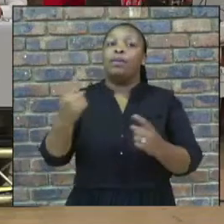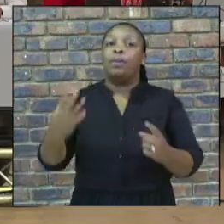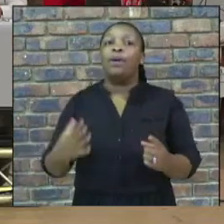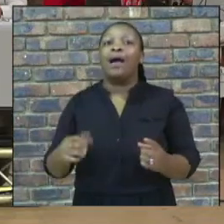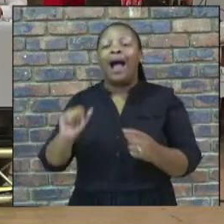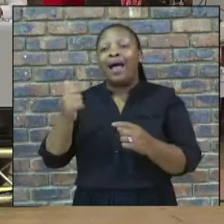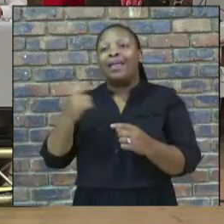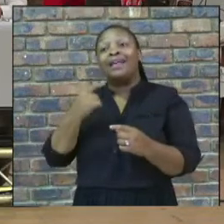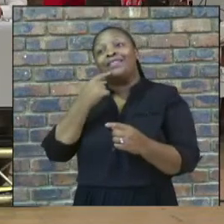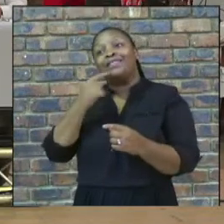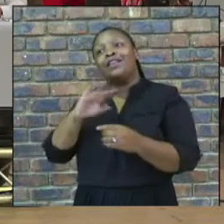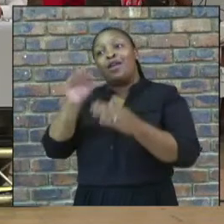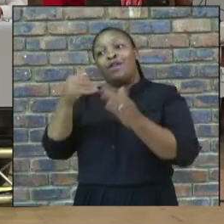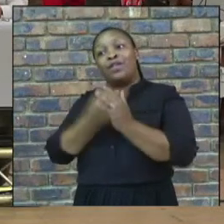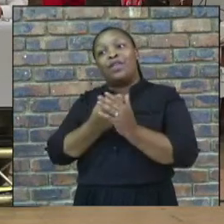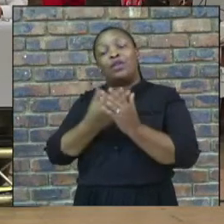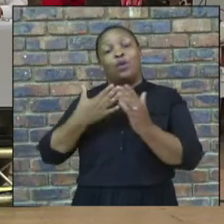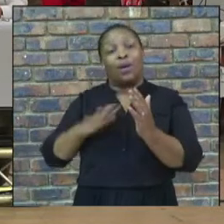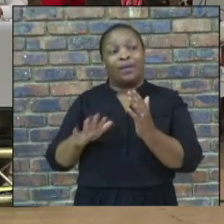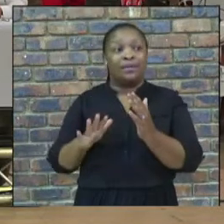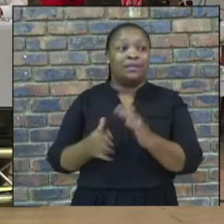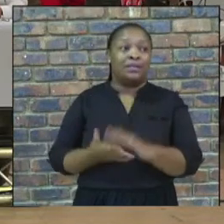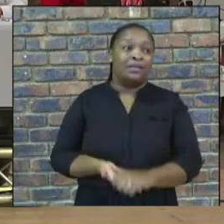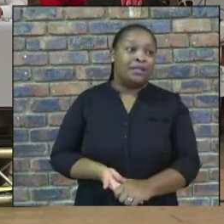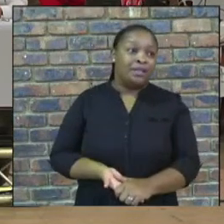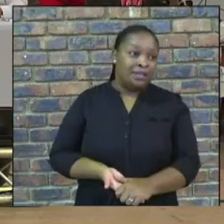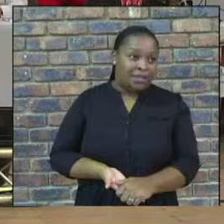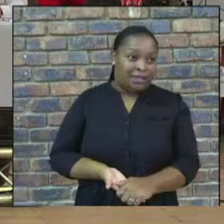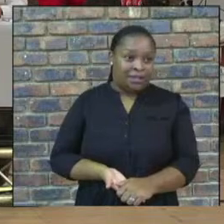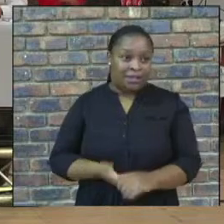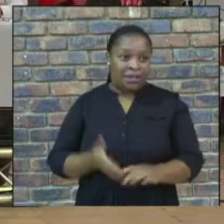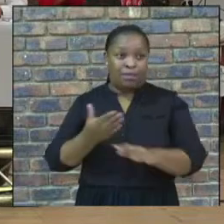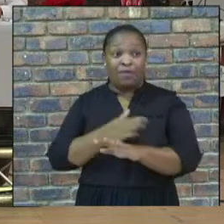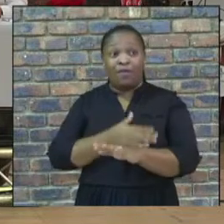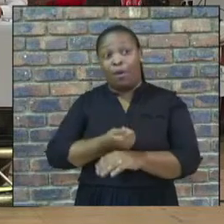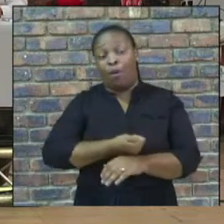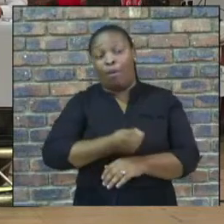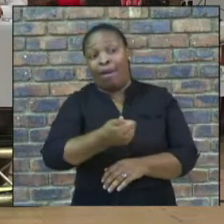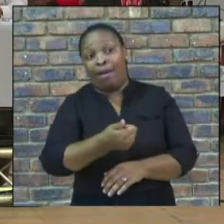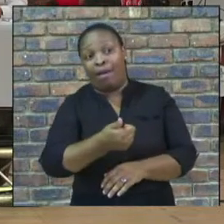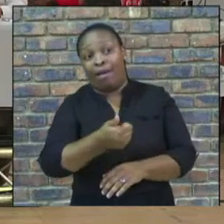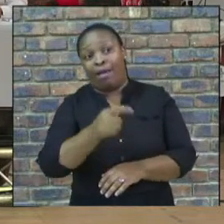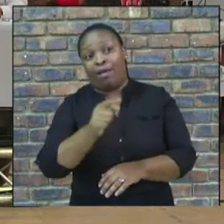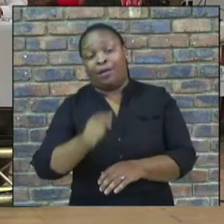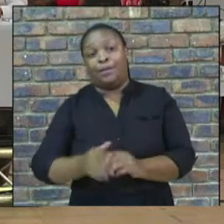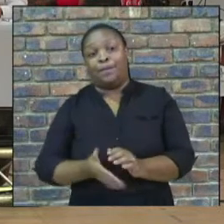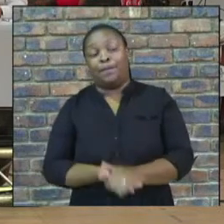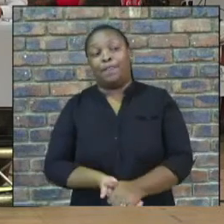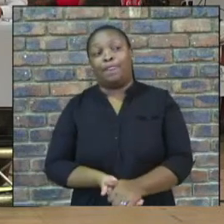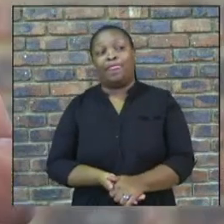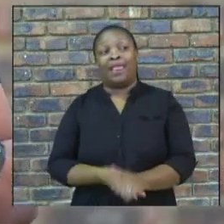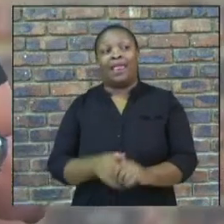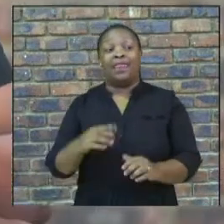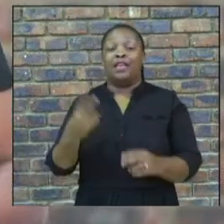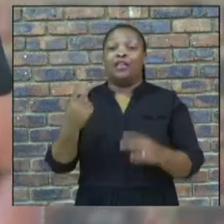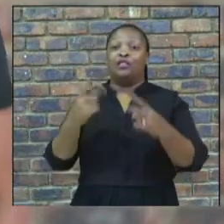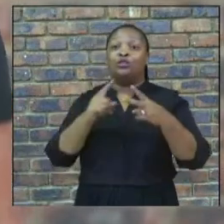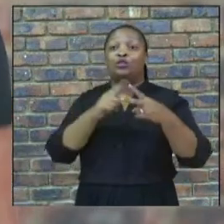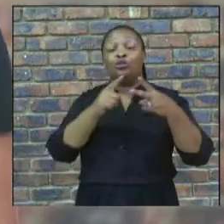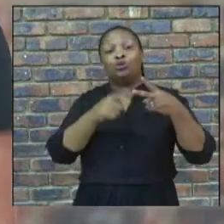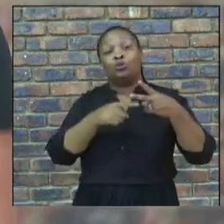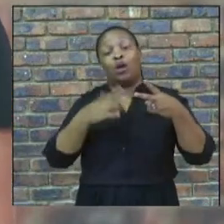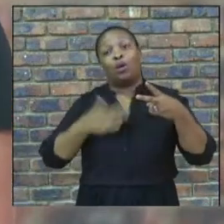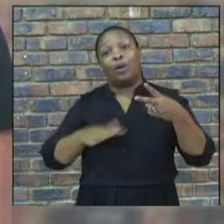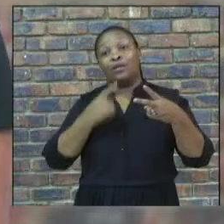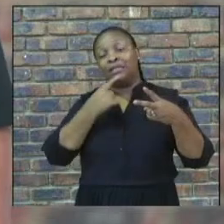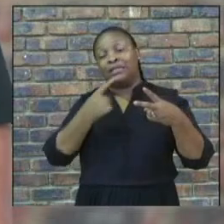extended the time. But Chair, before ki busetsa back to you, there are 2-3 things which I want to